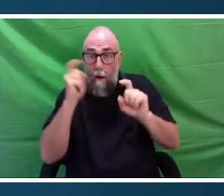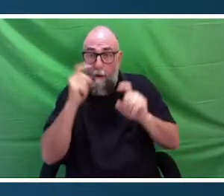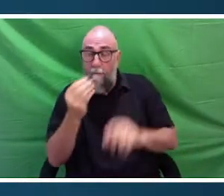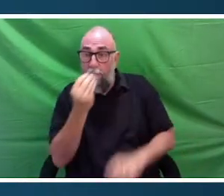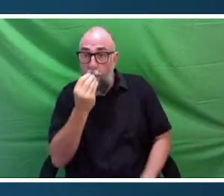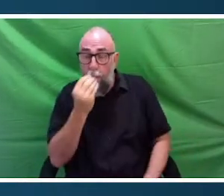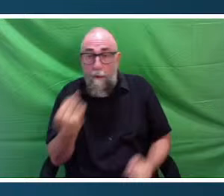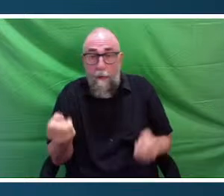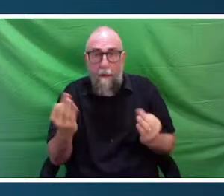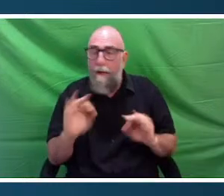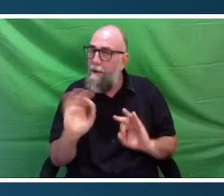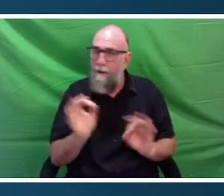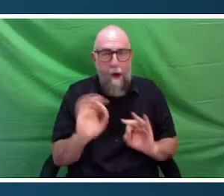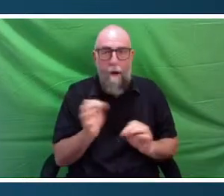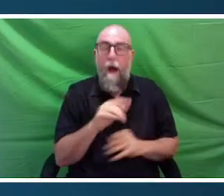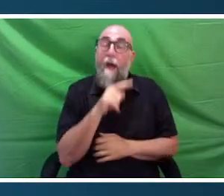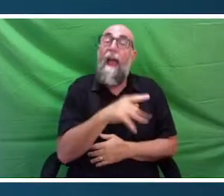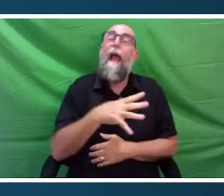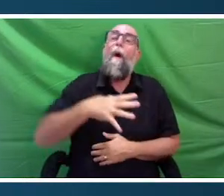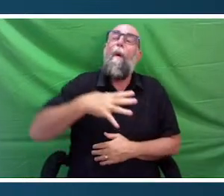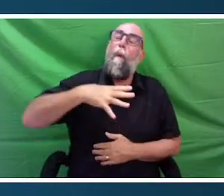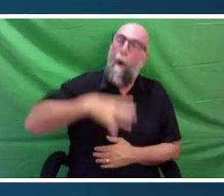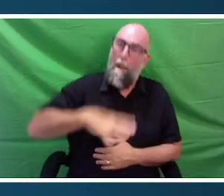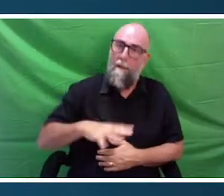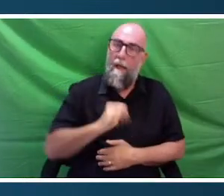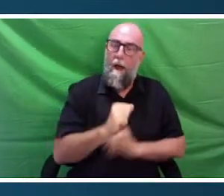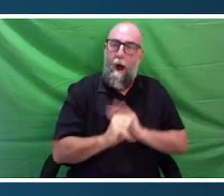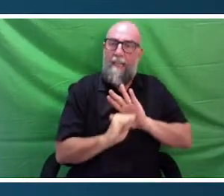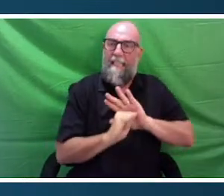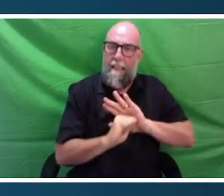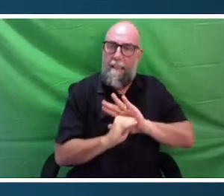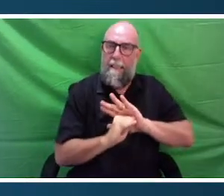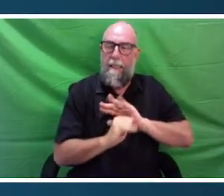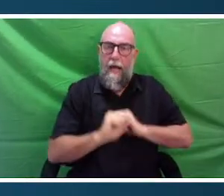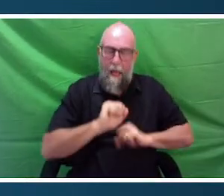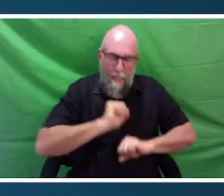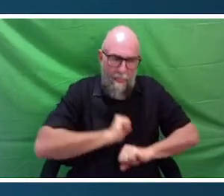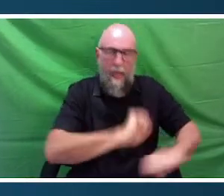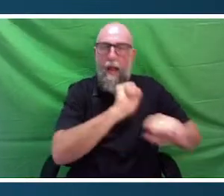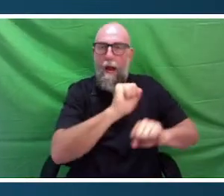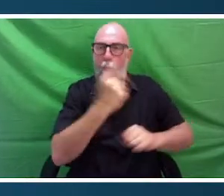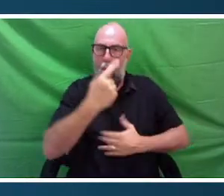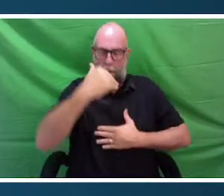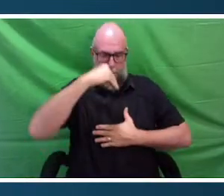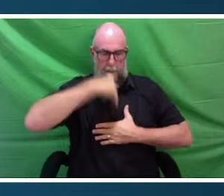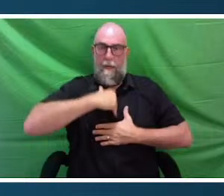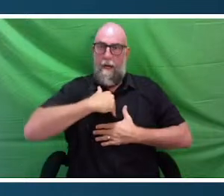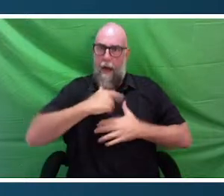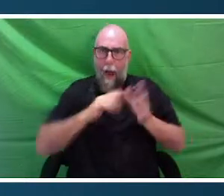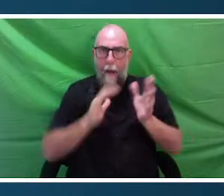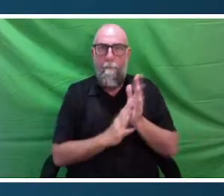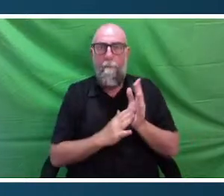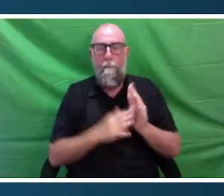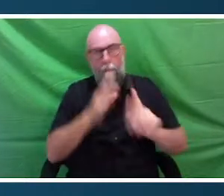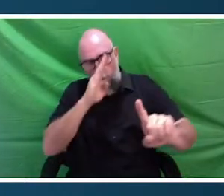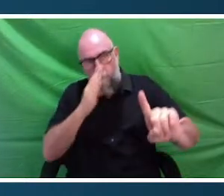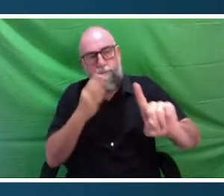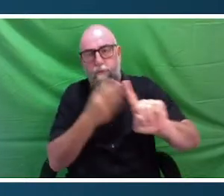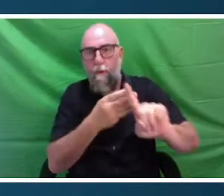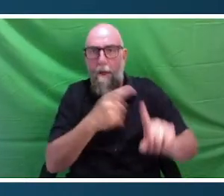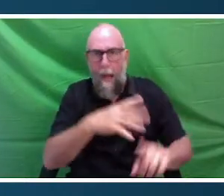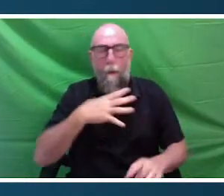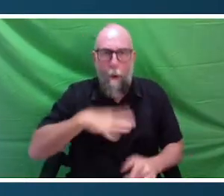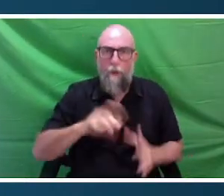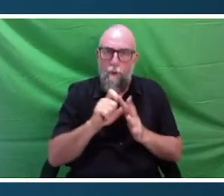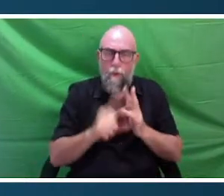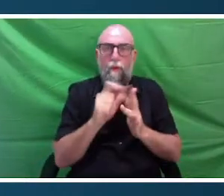were yearning to reclaim their self, the sense of self-worth and purpose, their roles within their families and